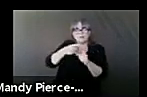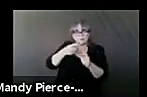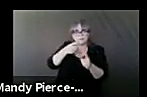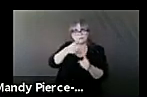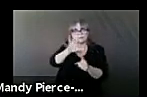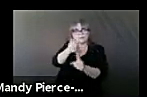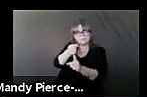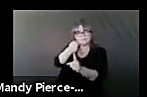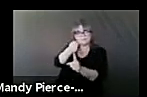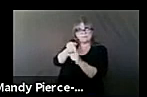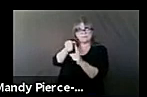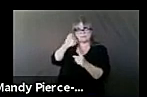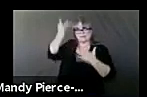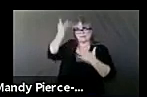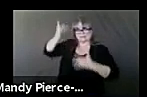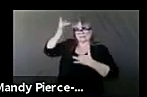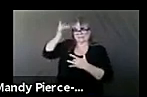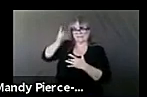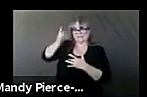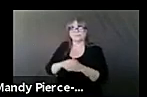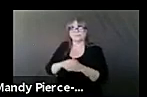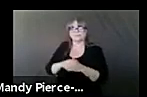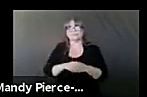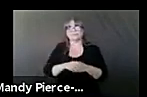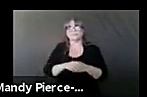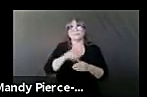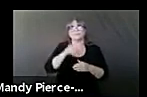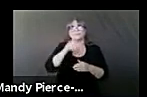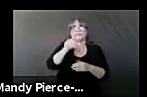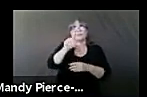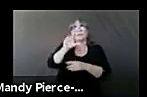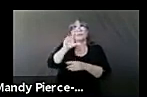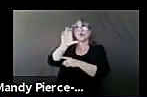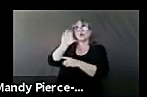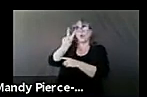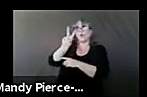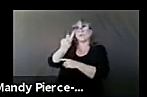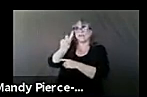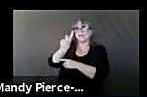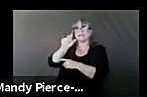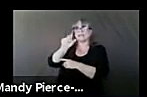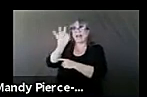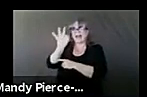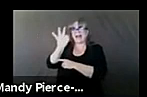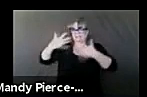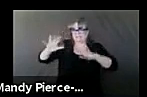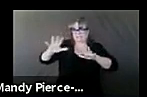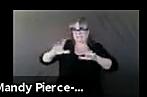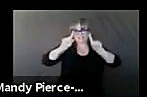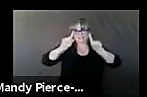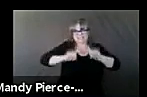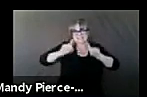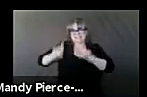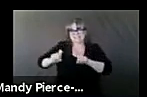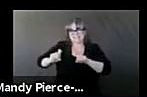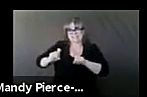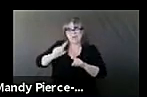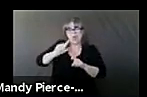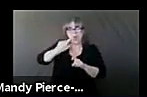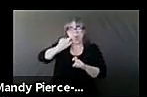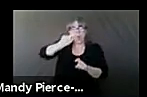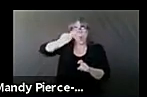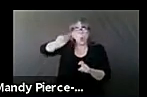estimate that COVID-19 testing and surveillance is only capturing about 28% of people who are symptomatic. So this